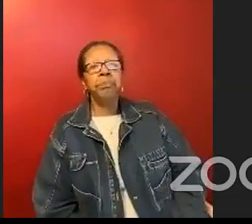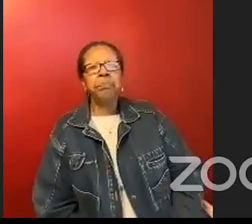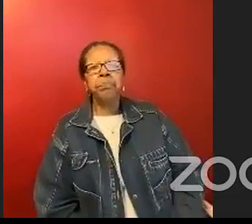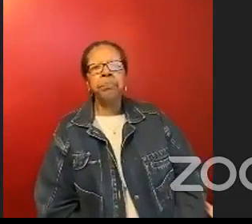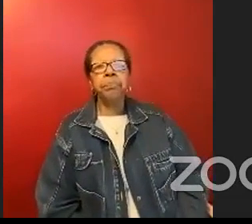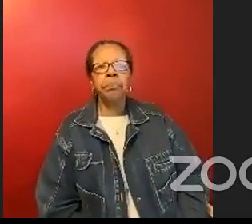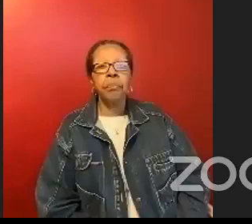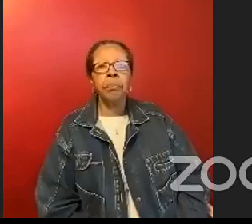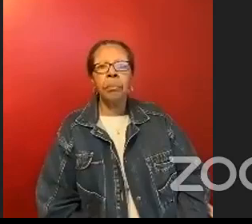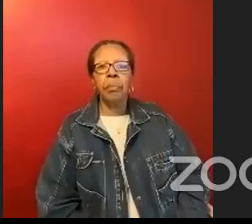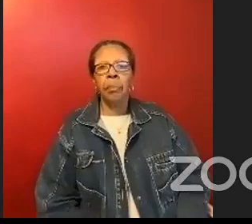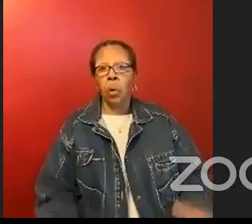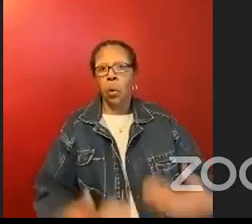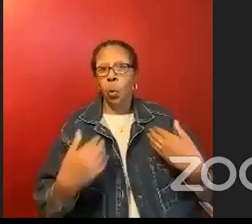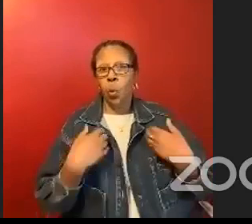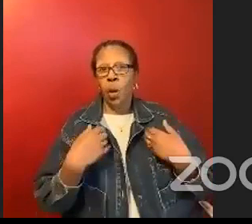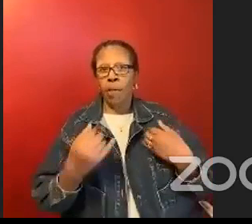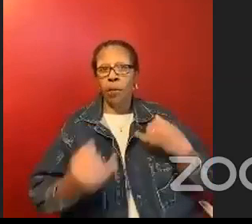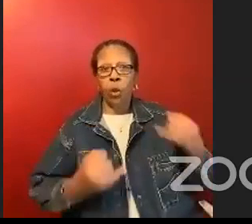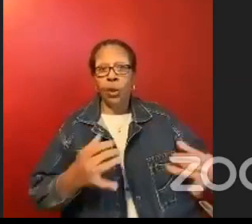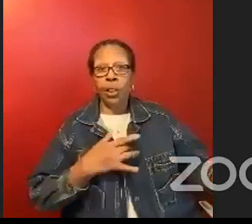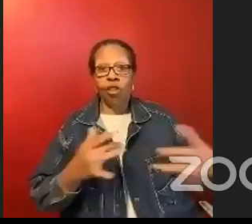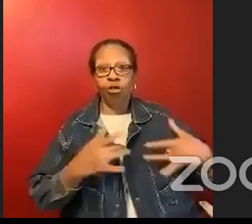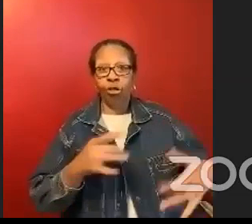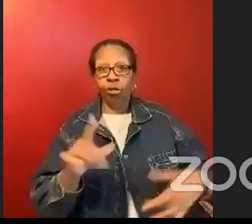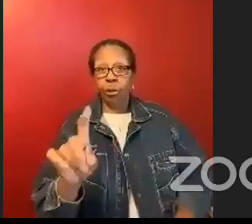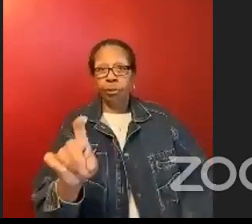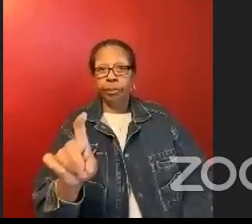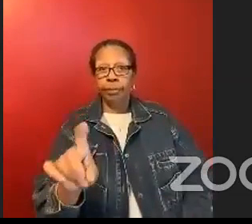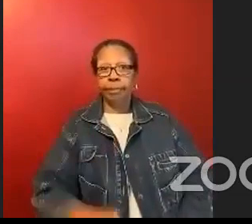Do we have any joys or concerns?